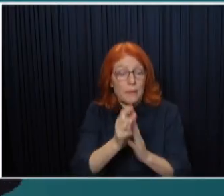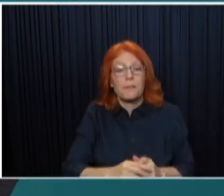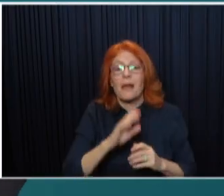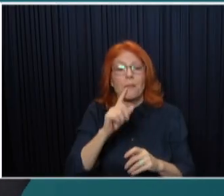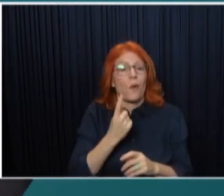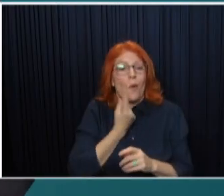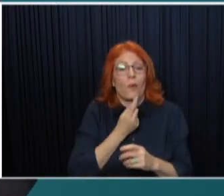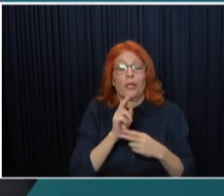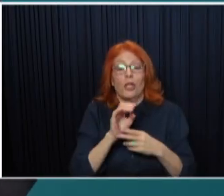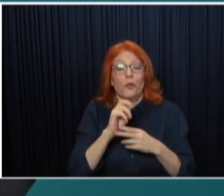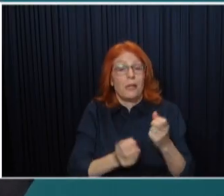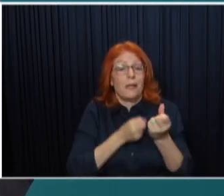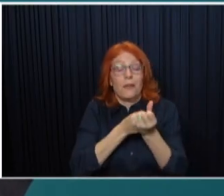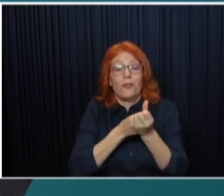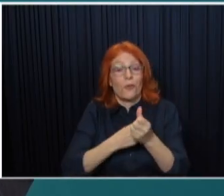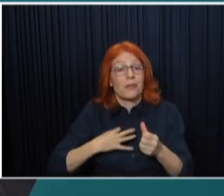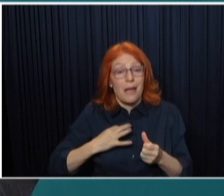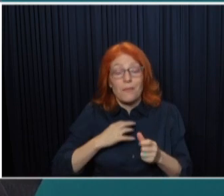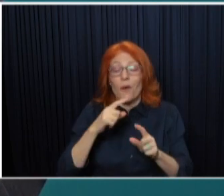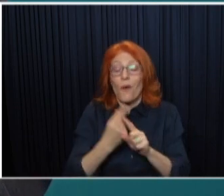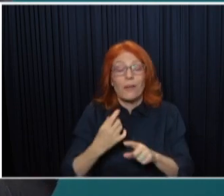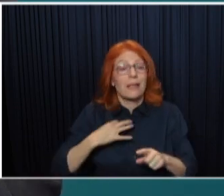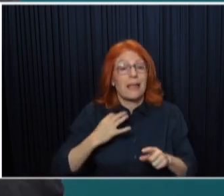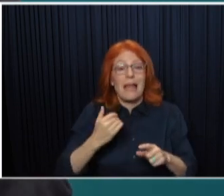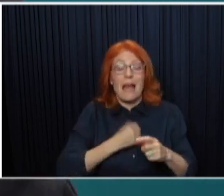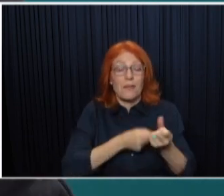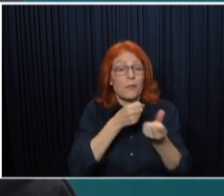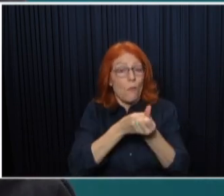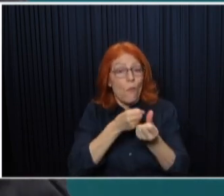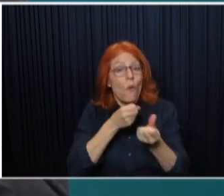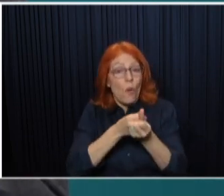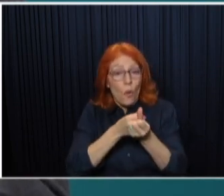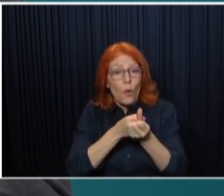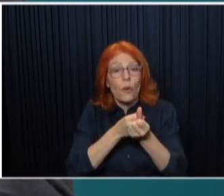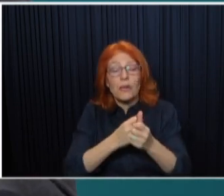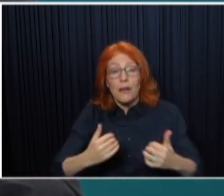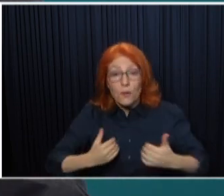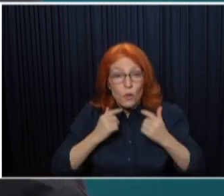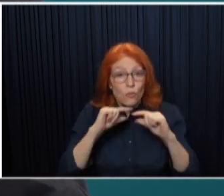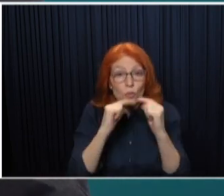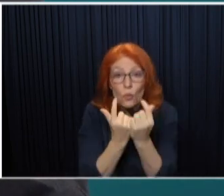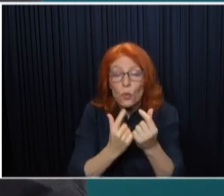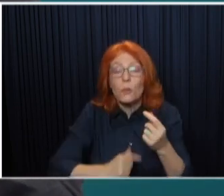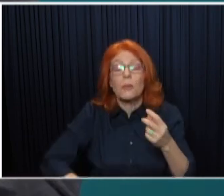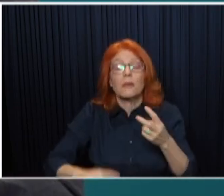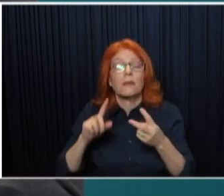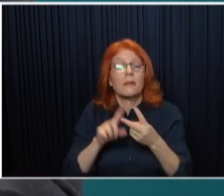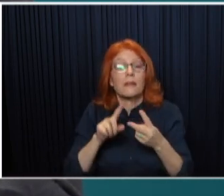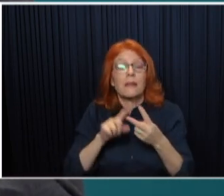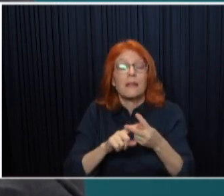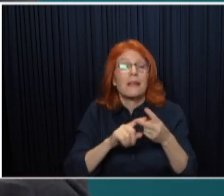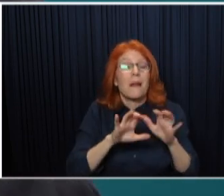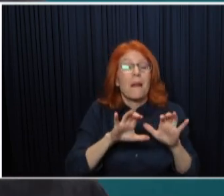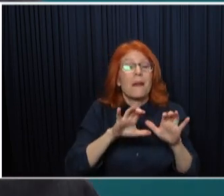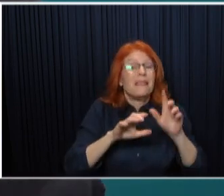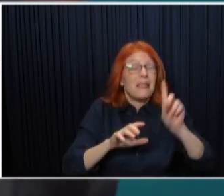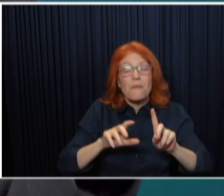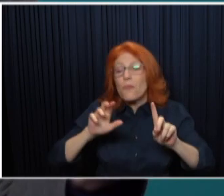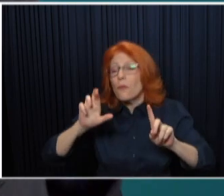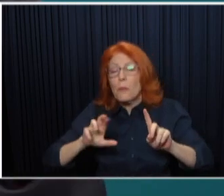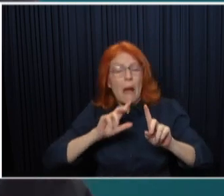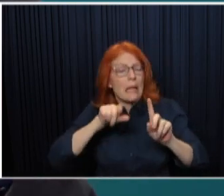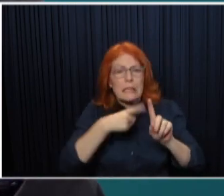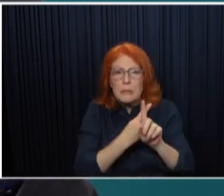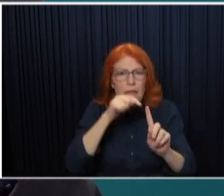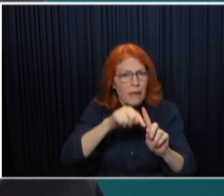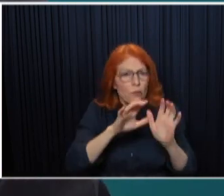only union-endorsed candidate. I'm the only candidate that has the support of youth groups, of party leaders. You cannot win